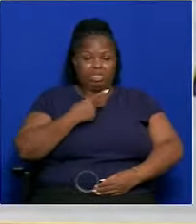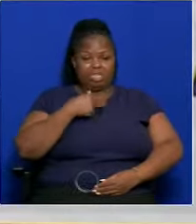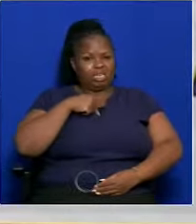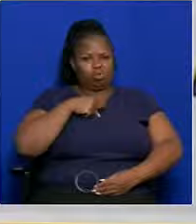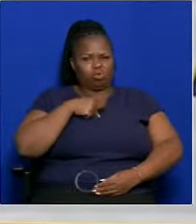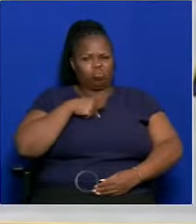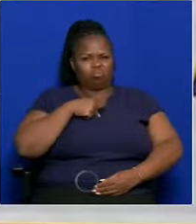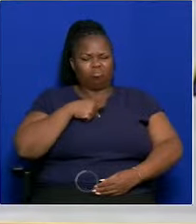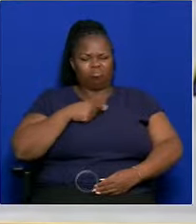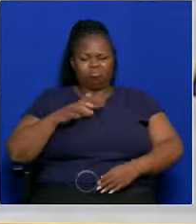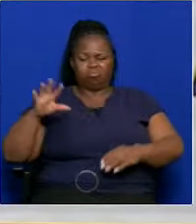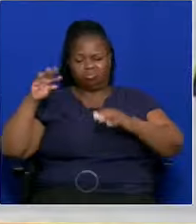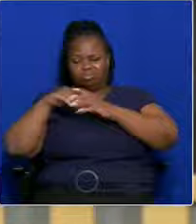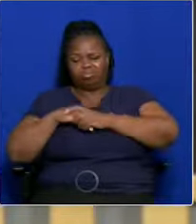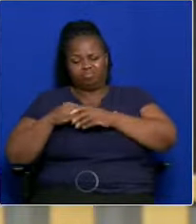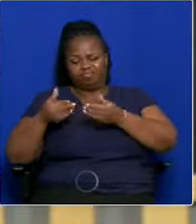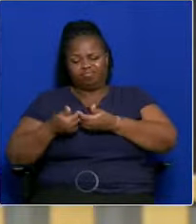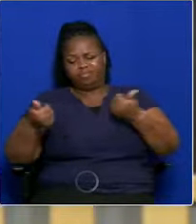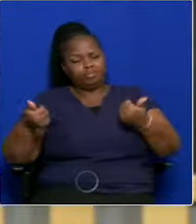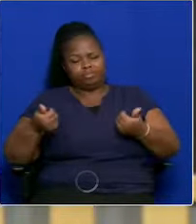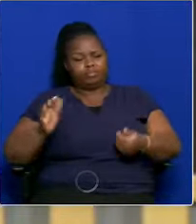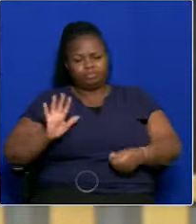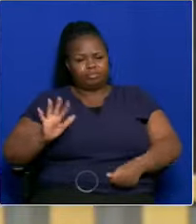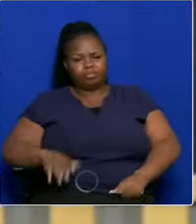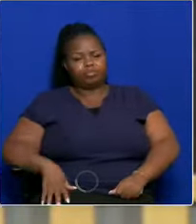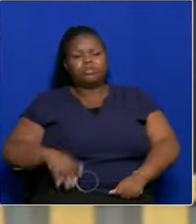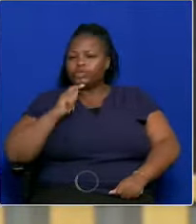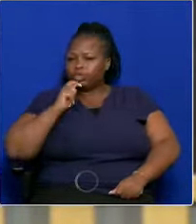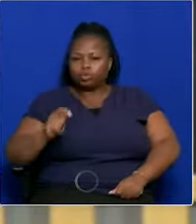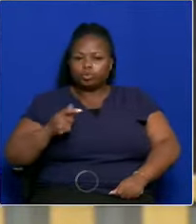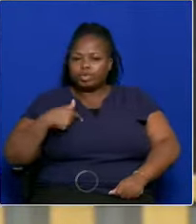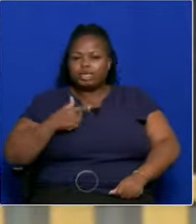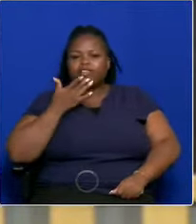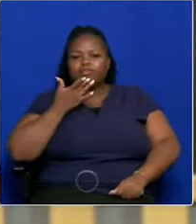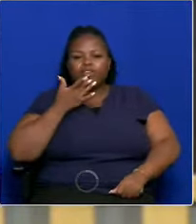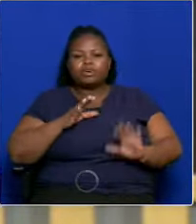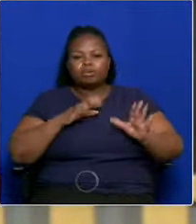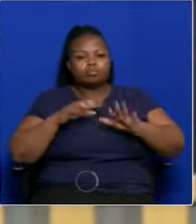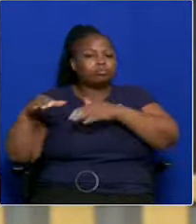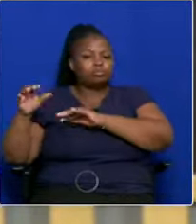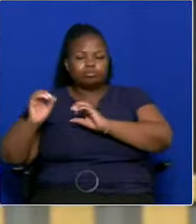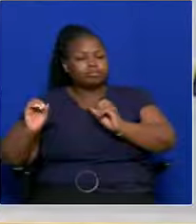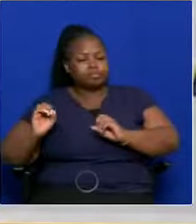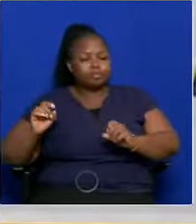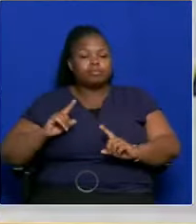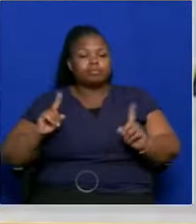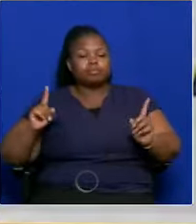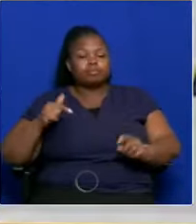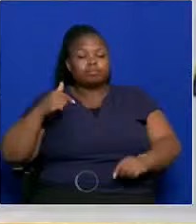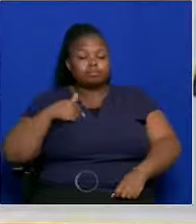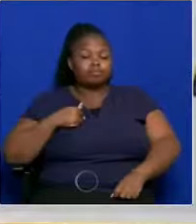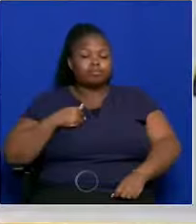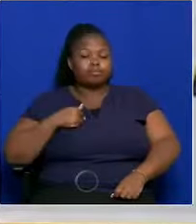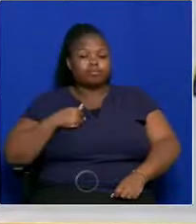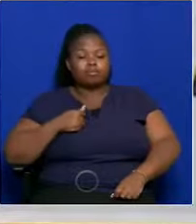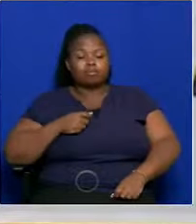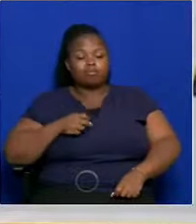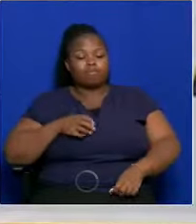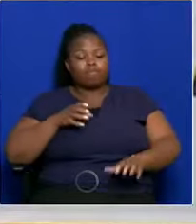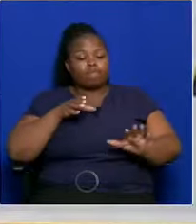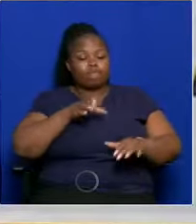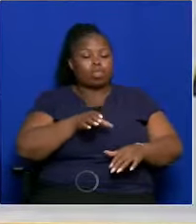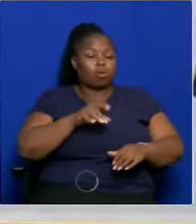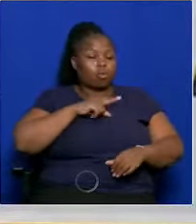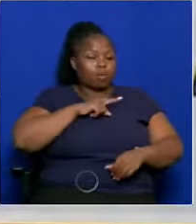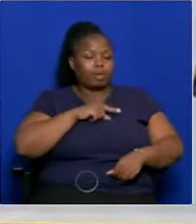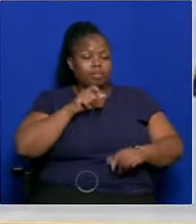any faction, that is true. But I was placed in a faction because people perceive me as Sibia's